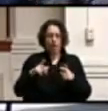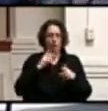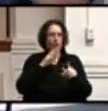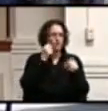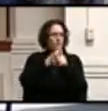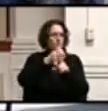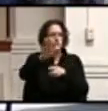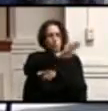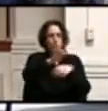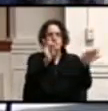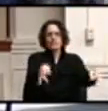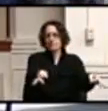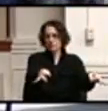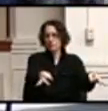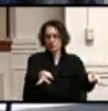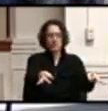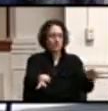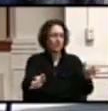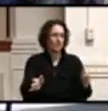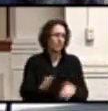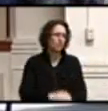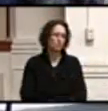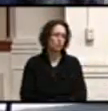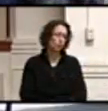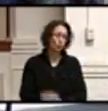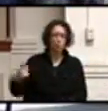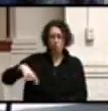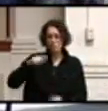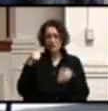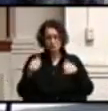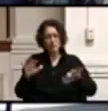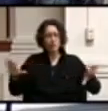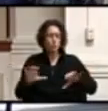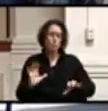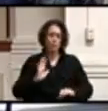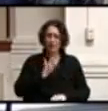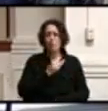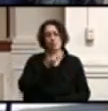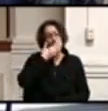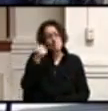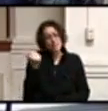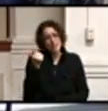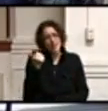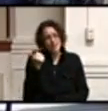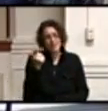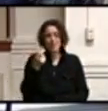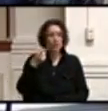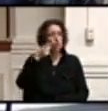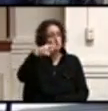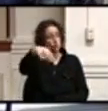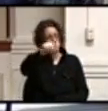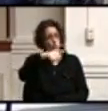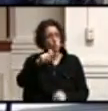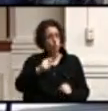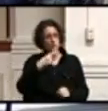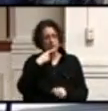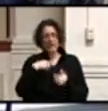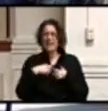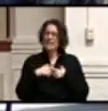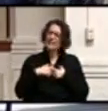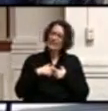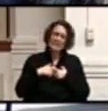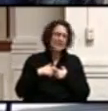think it's a really important thing for us to give it our best effort and for you all to say, that makes me a